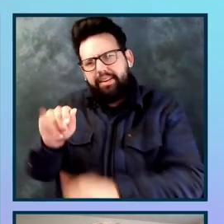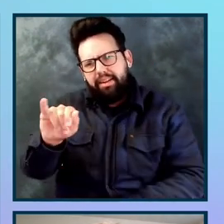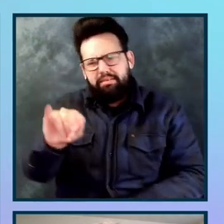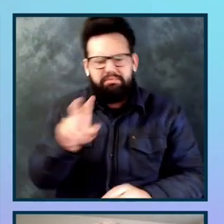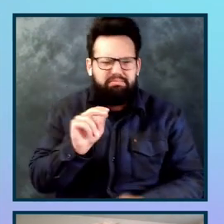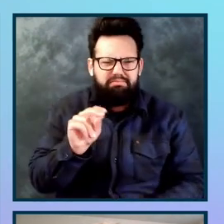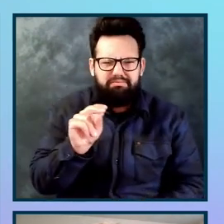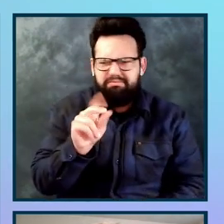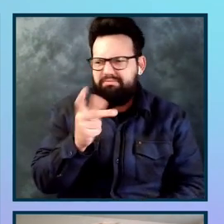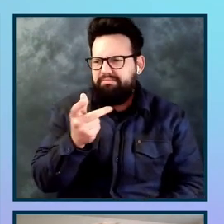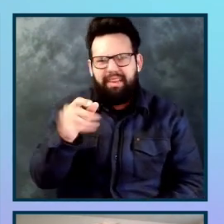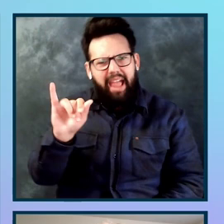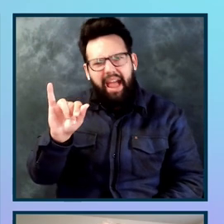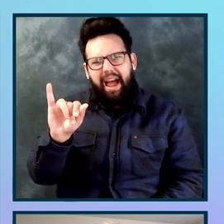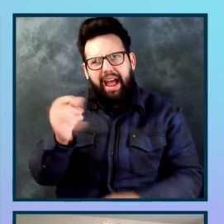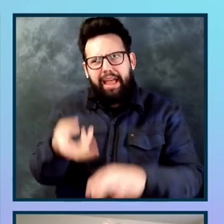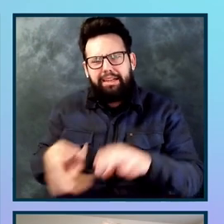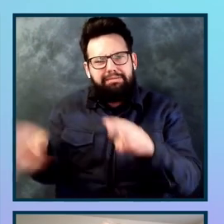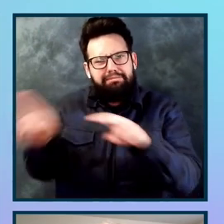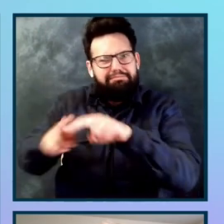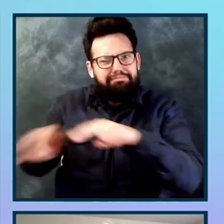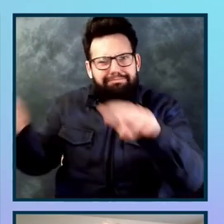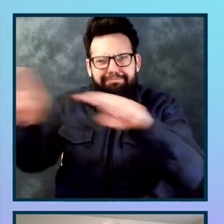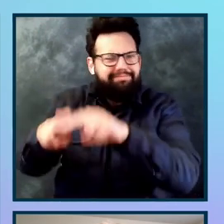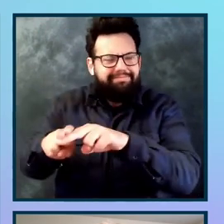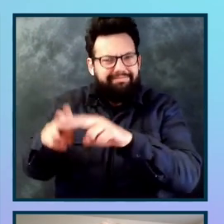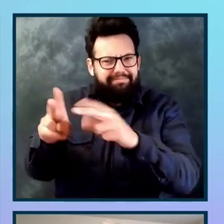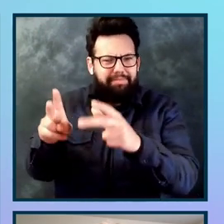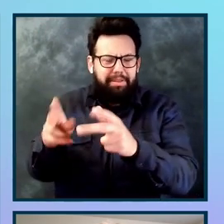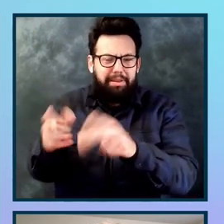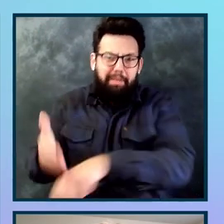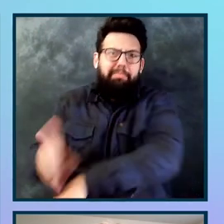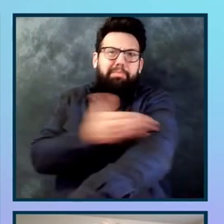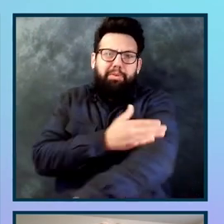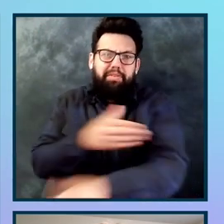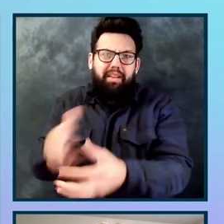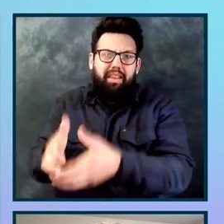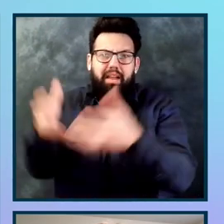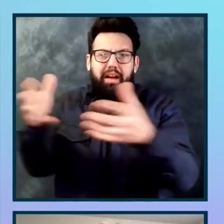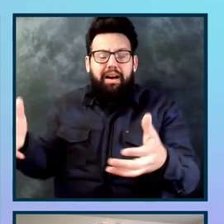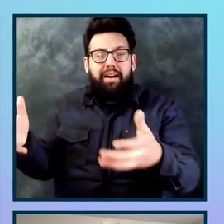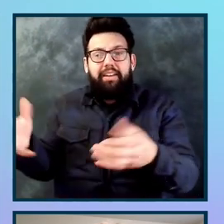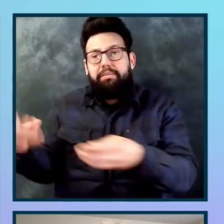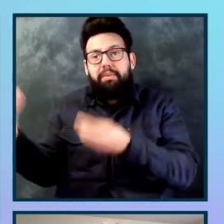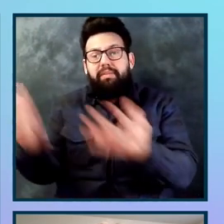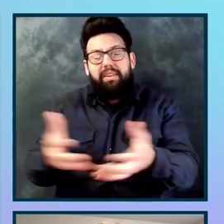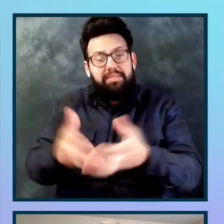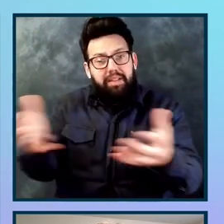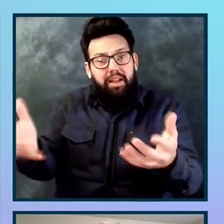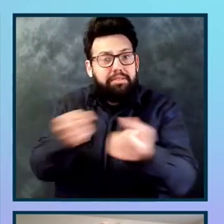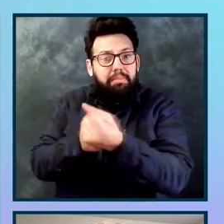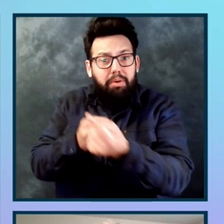And while AI cannot provide full accessibility, it does provide a lot of support for users.